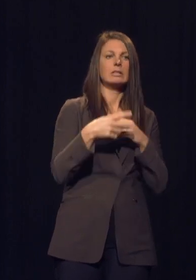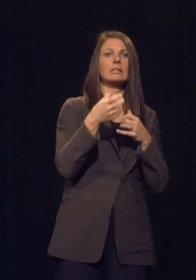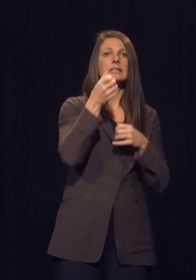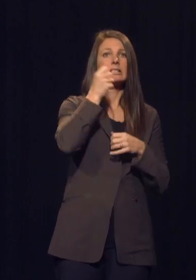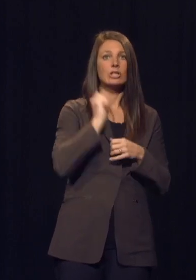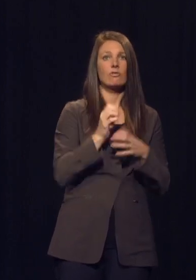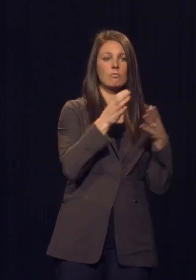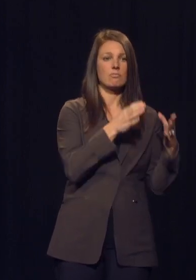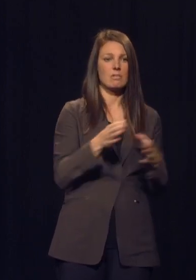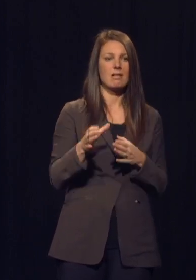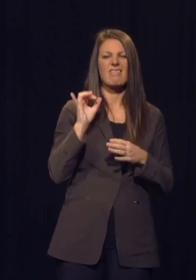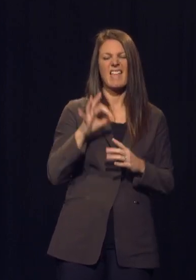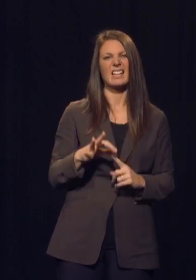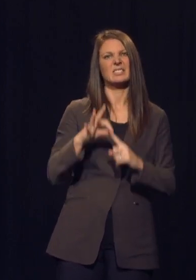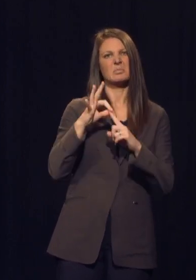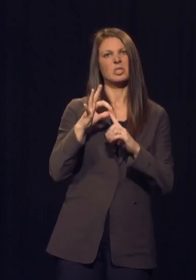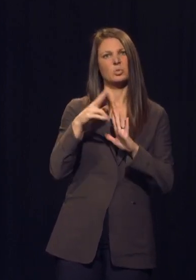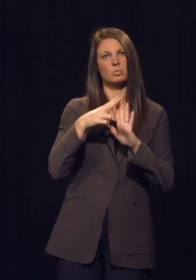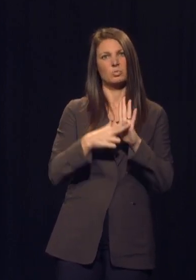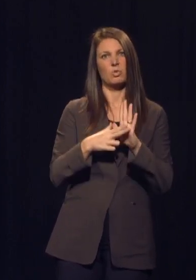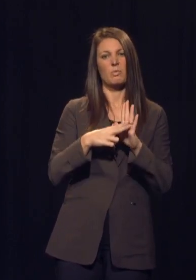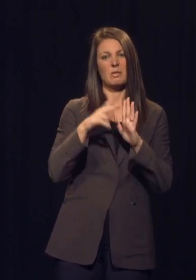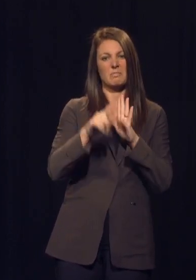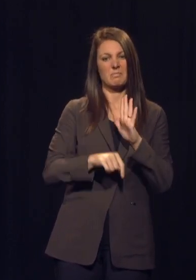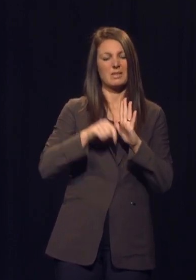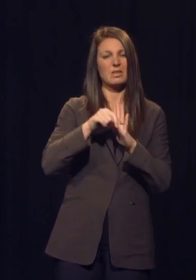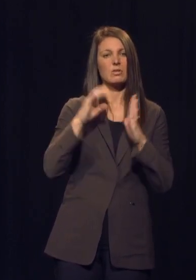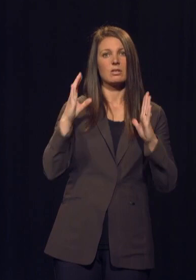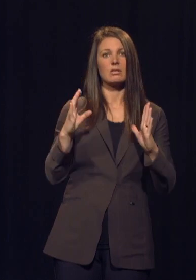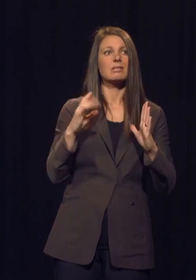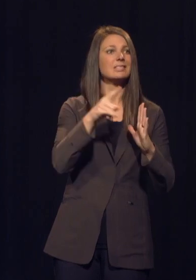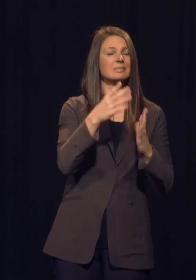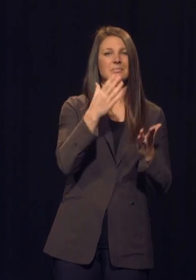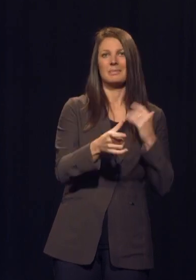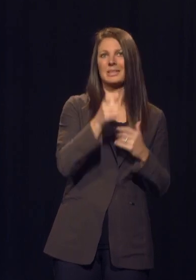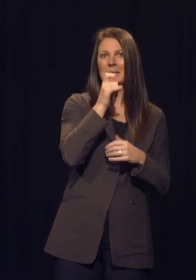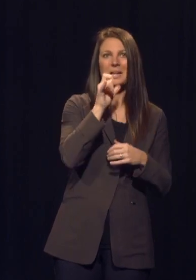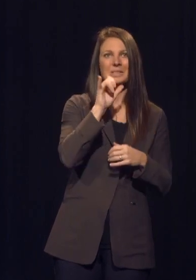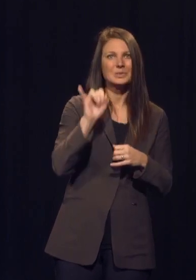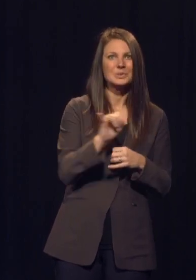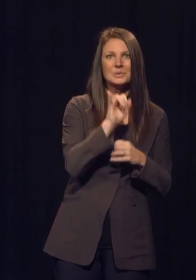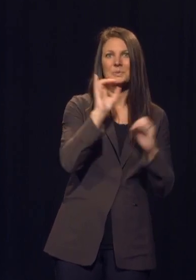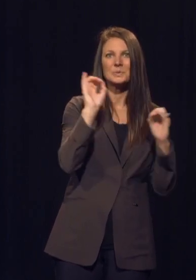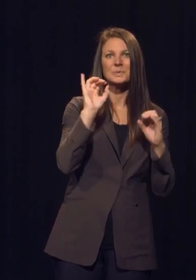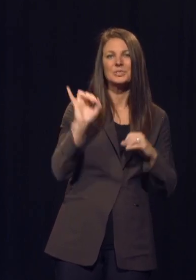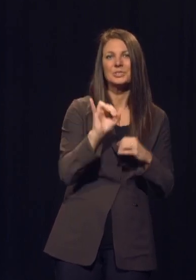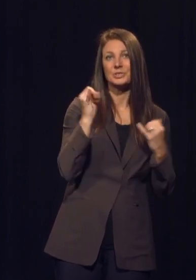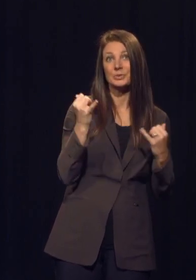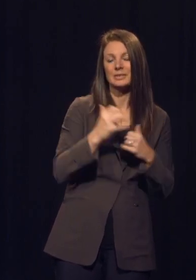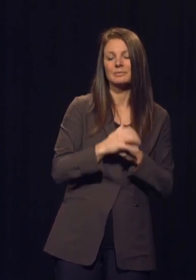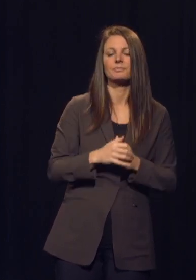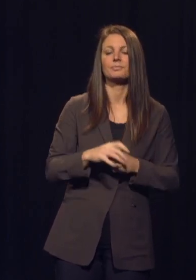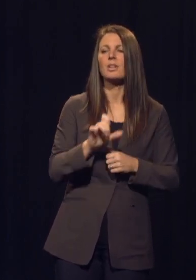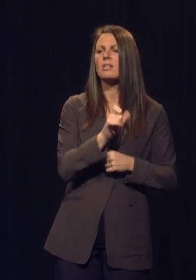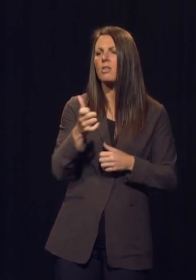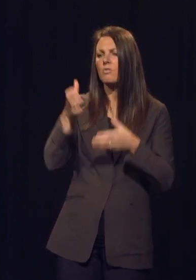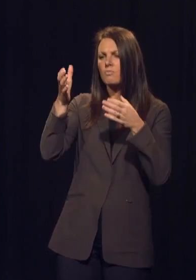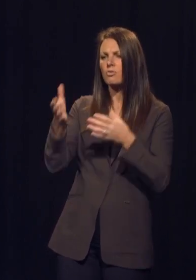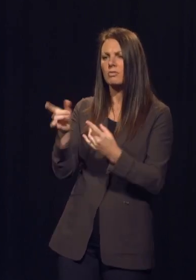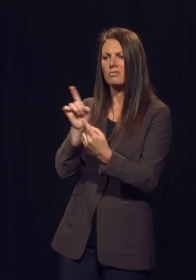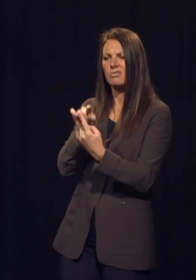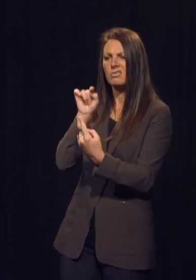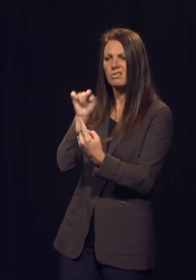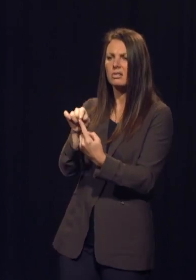that special enrollment period, she would possibly still be uninsured today. Another consumer I'd met had lost their